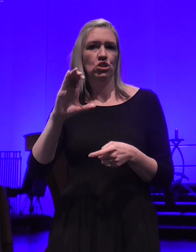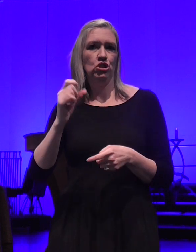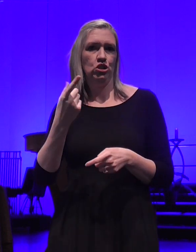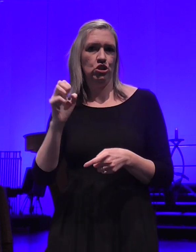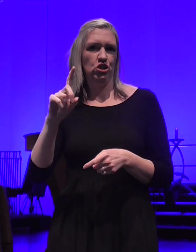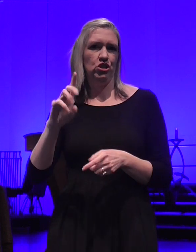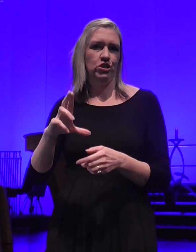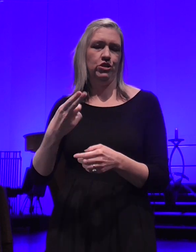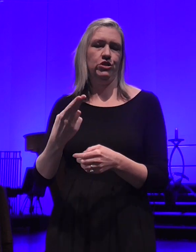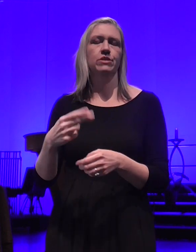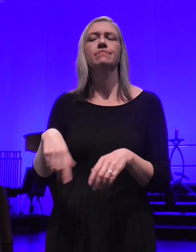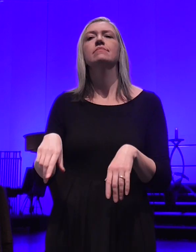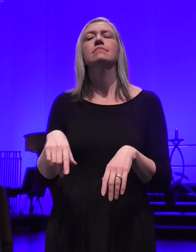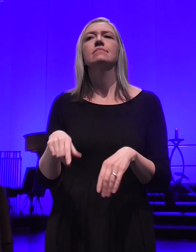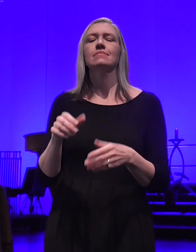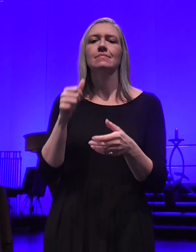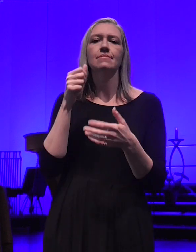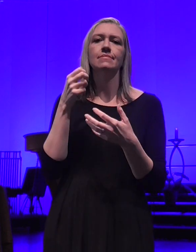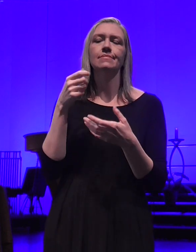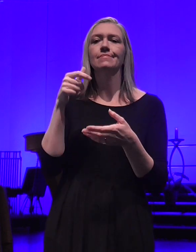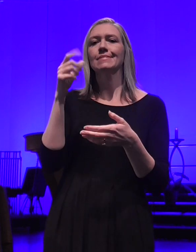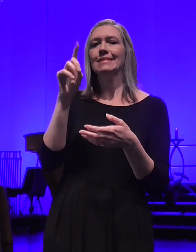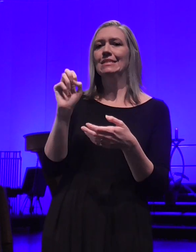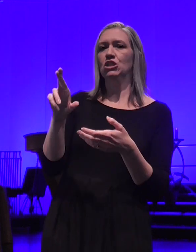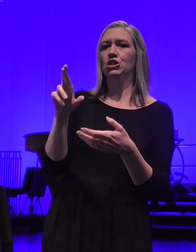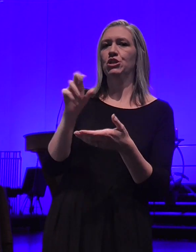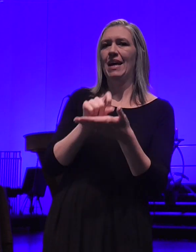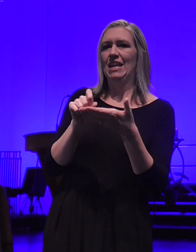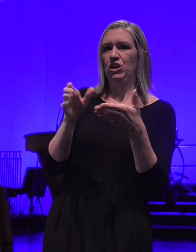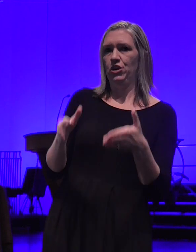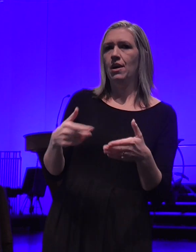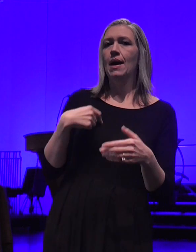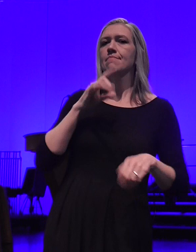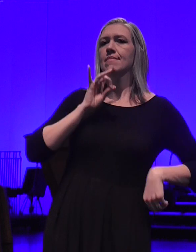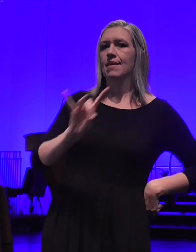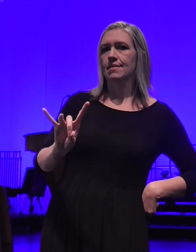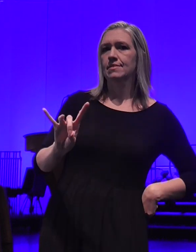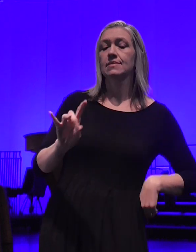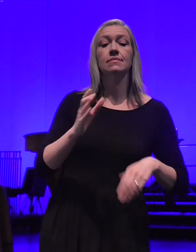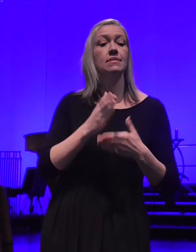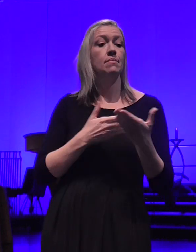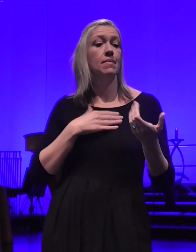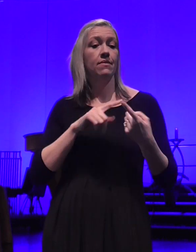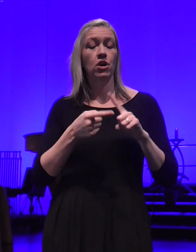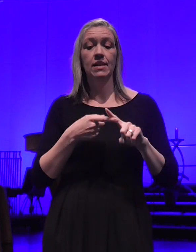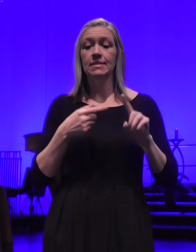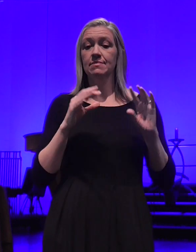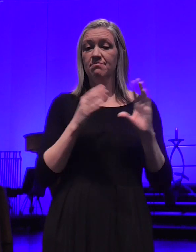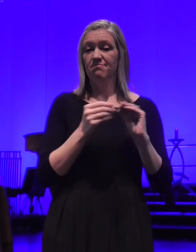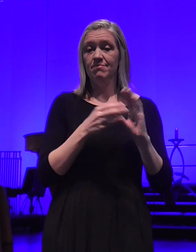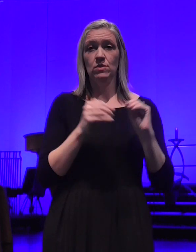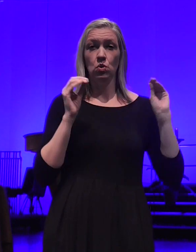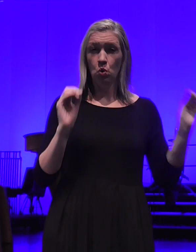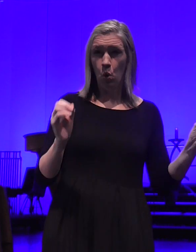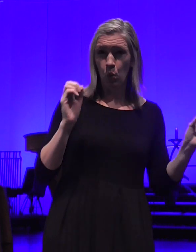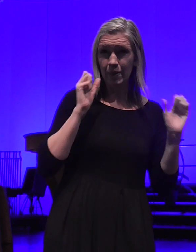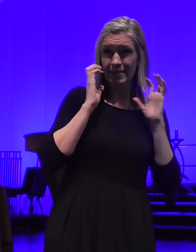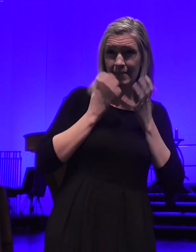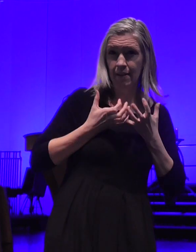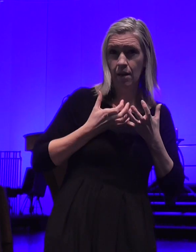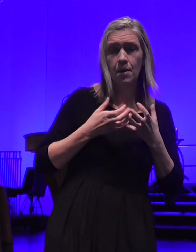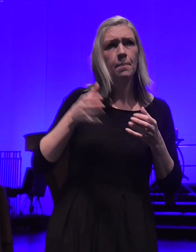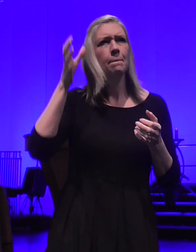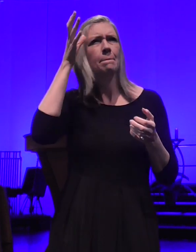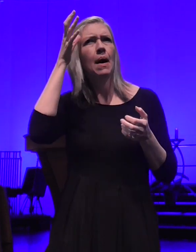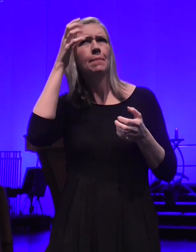Dear editor, I am 8 years old. Some of my little friends say that there is no Santa Claus. Papa says if you see it in the